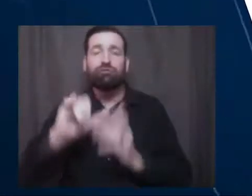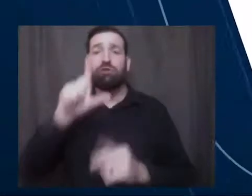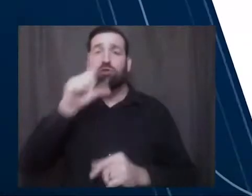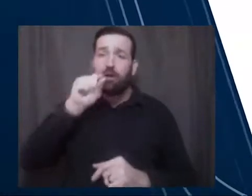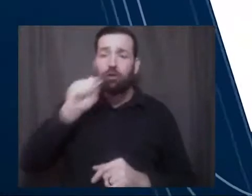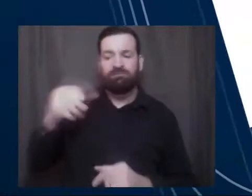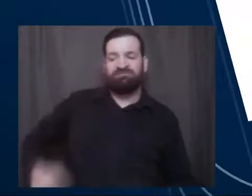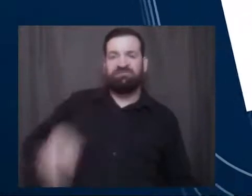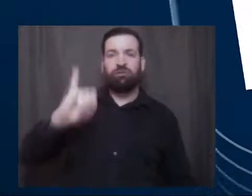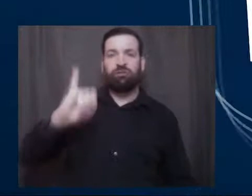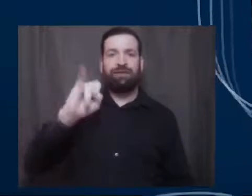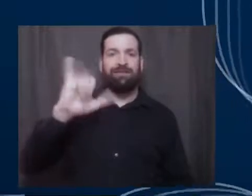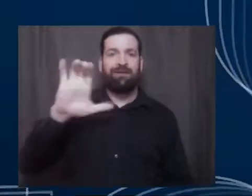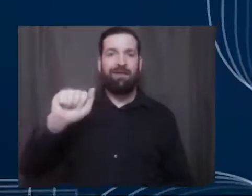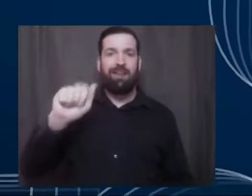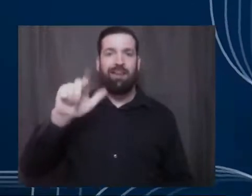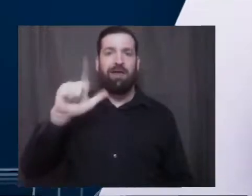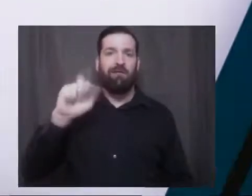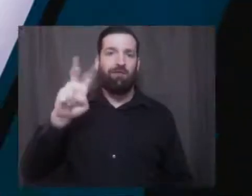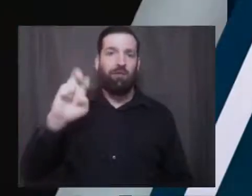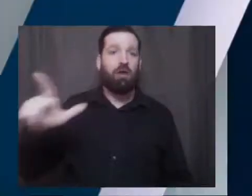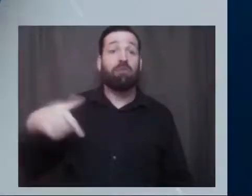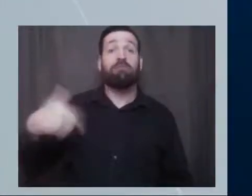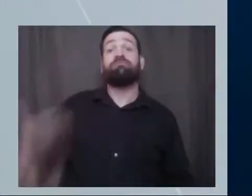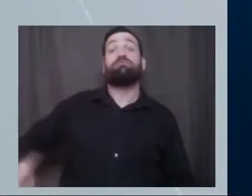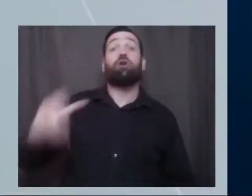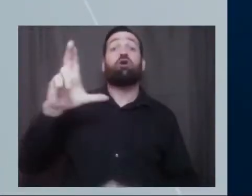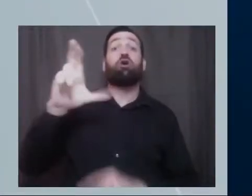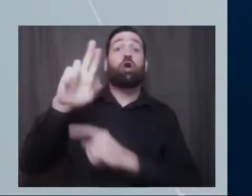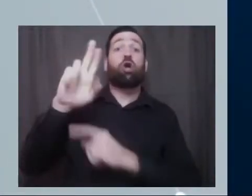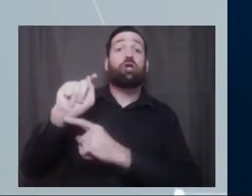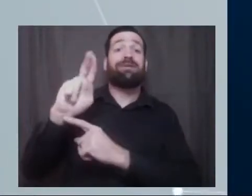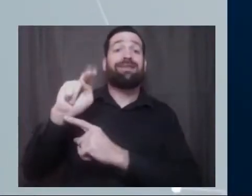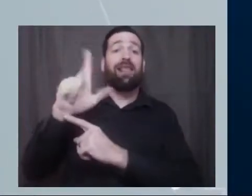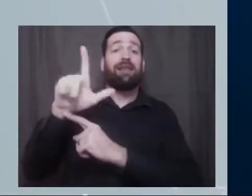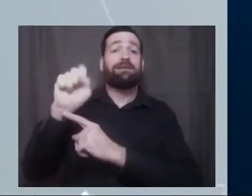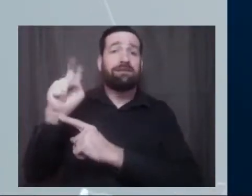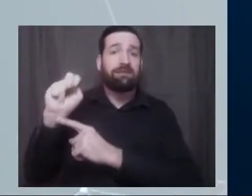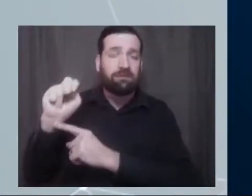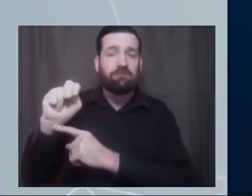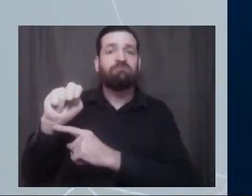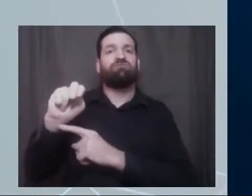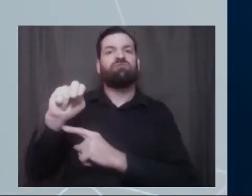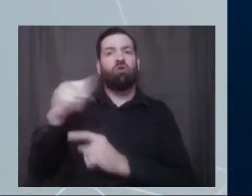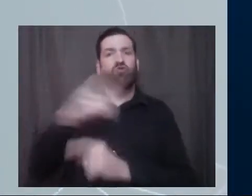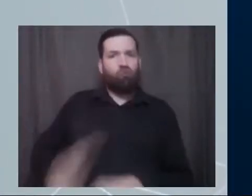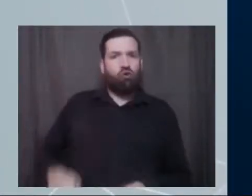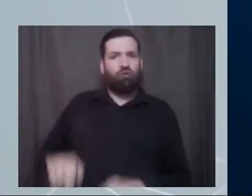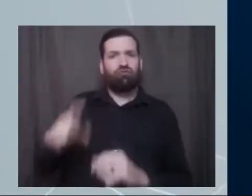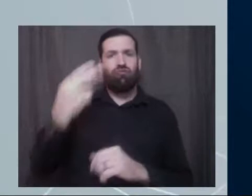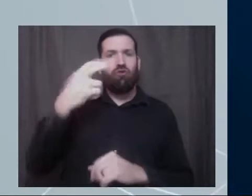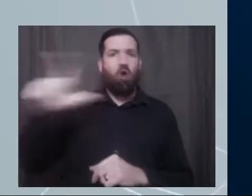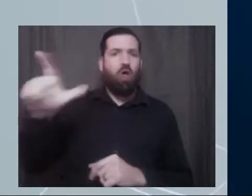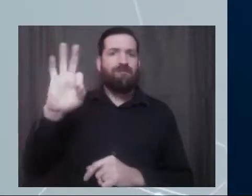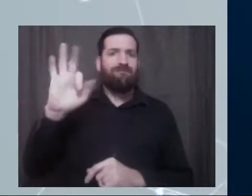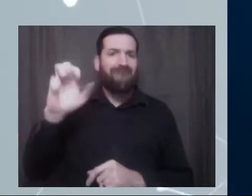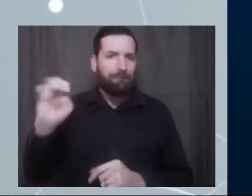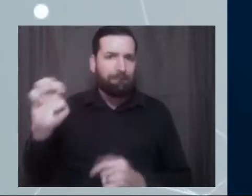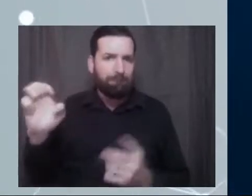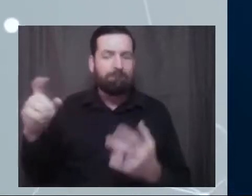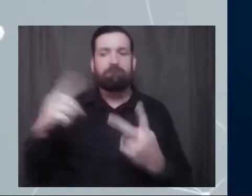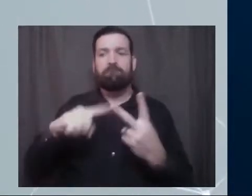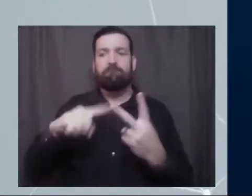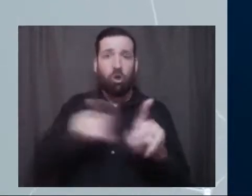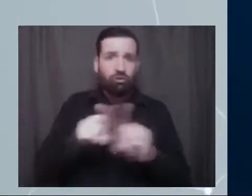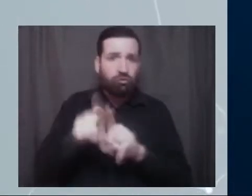Kurt Nelson, the director of the Royals Hall of Fame, on what you need to know if you're heading out to the stadium today. And you are in good hands